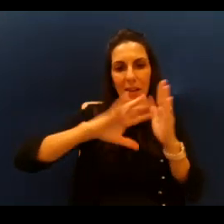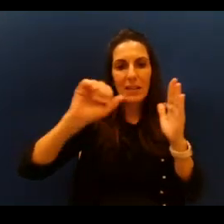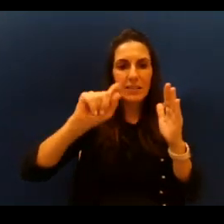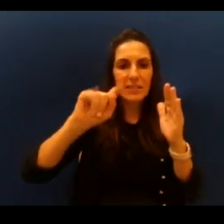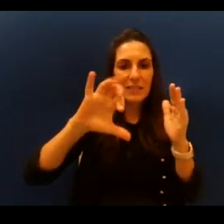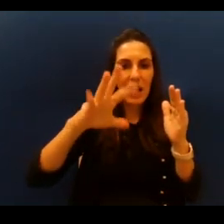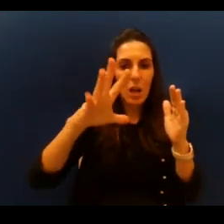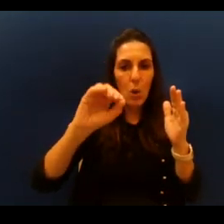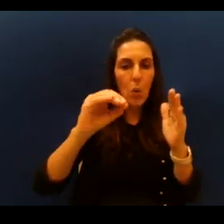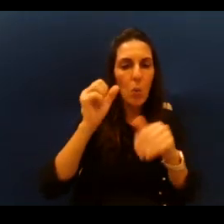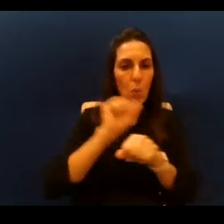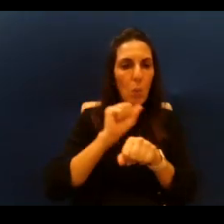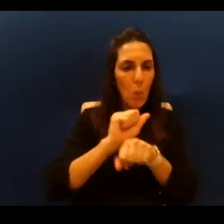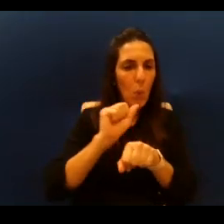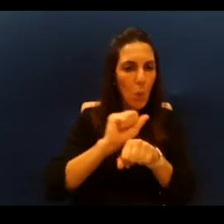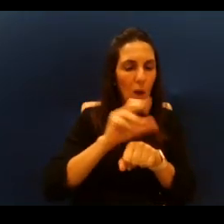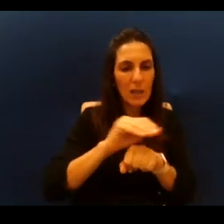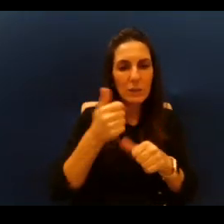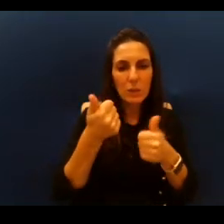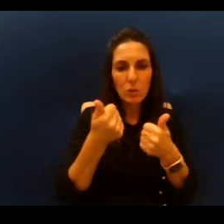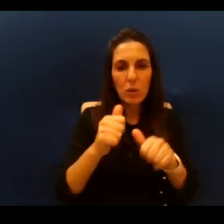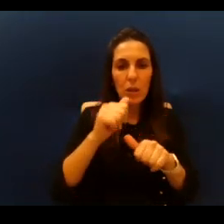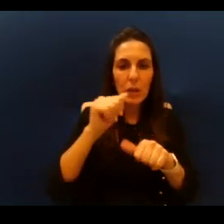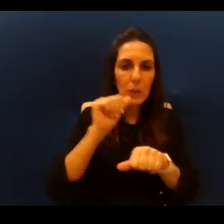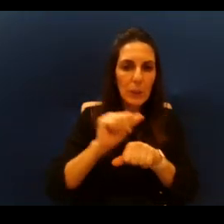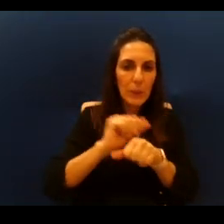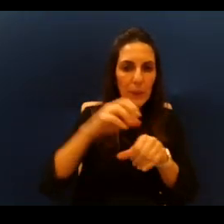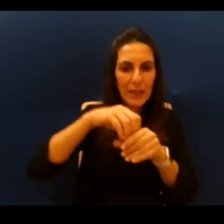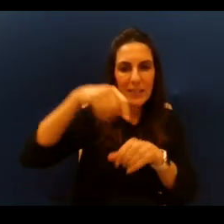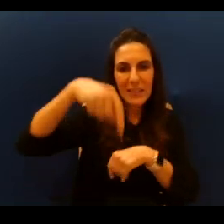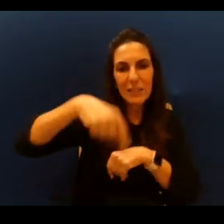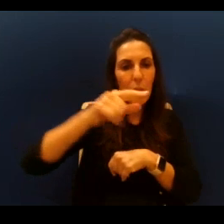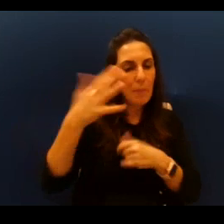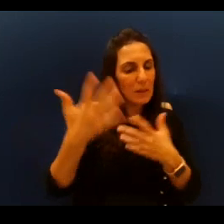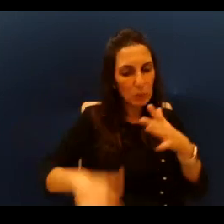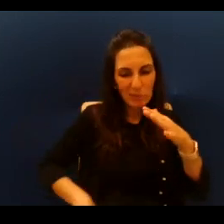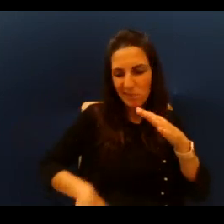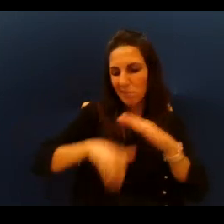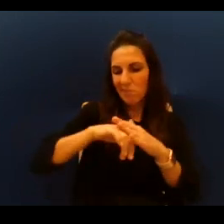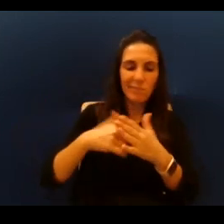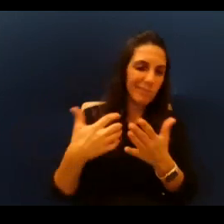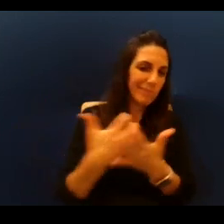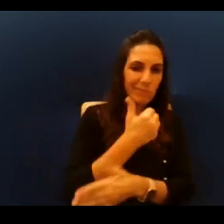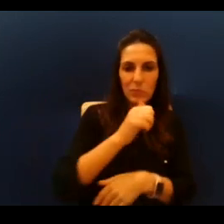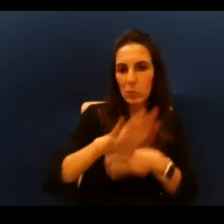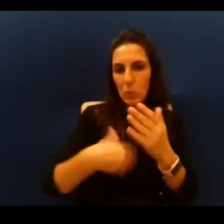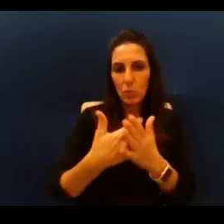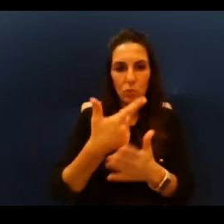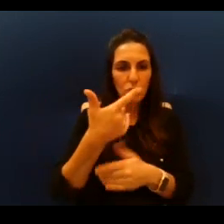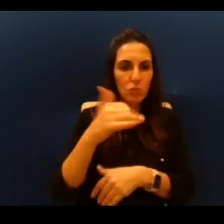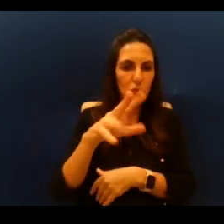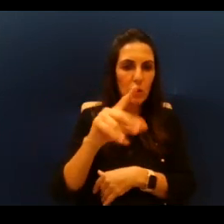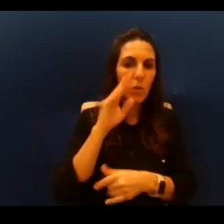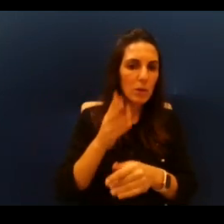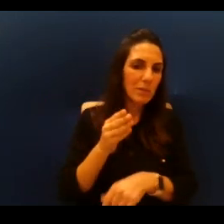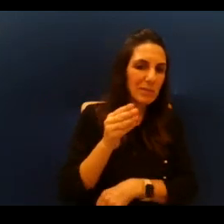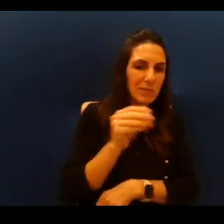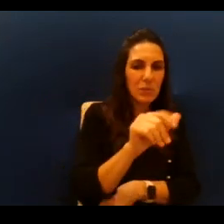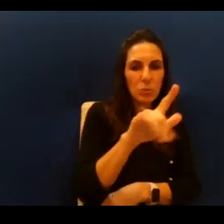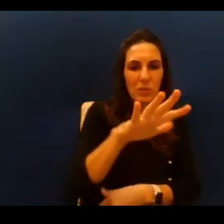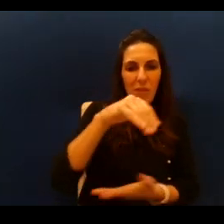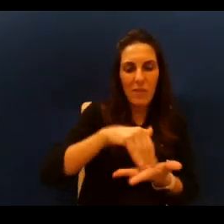to work a little bit on the dumpster area, but they maxed out the grant, so they'll receive $25,000 back in reimbursement. As far as the